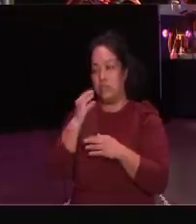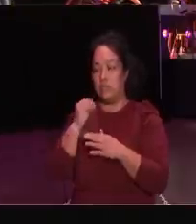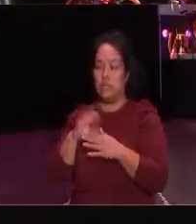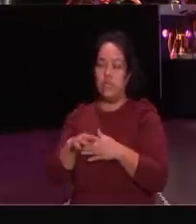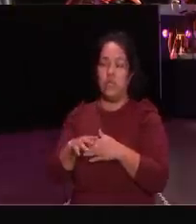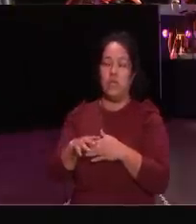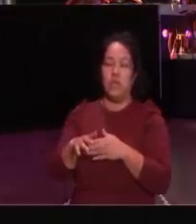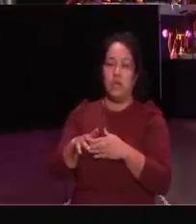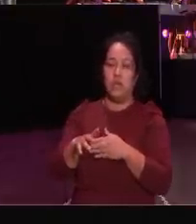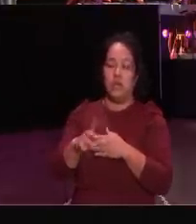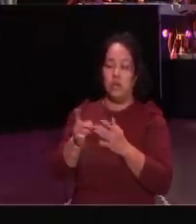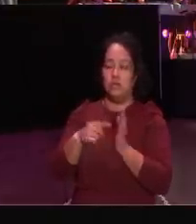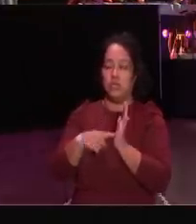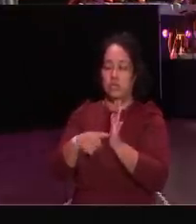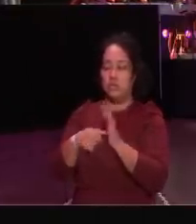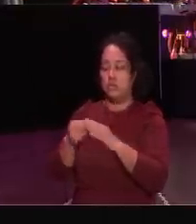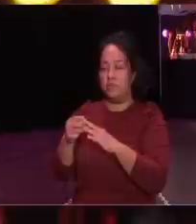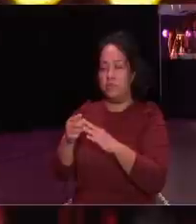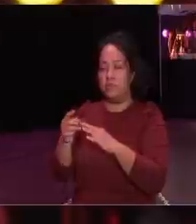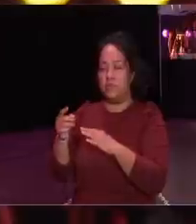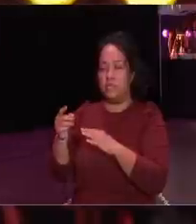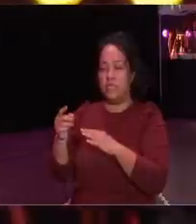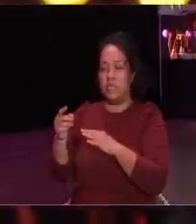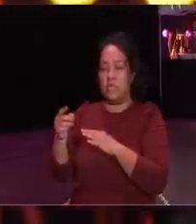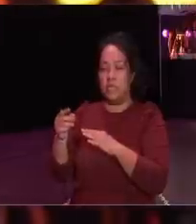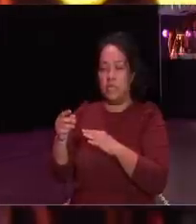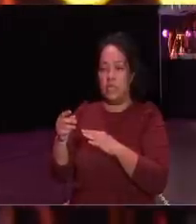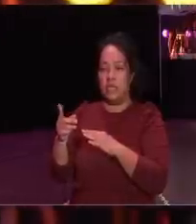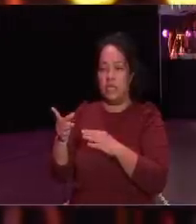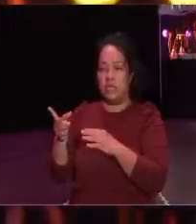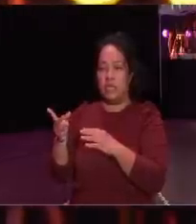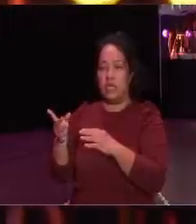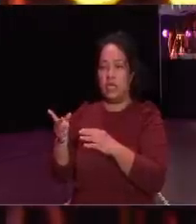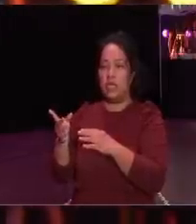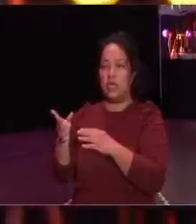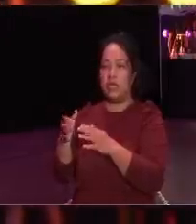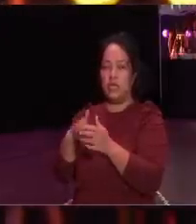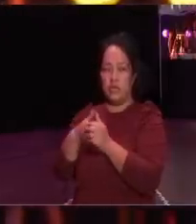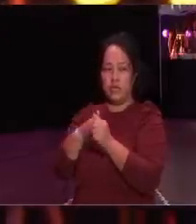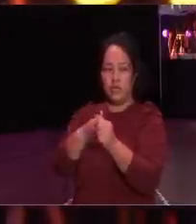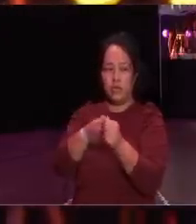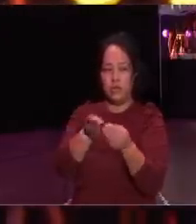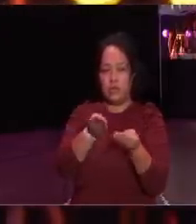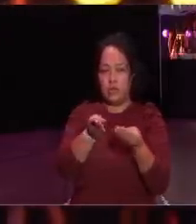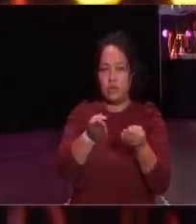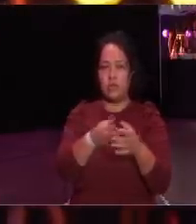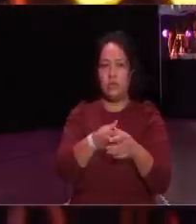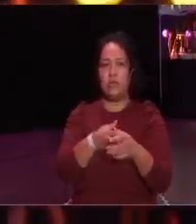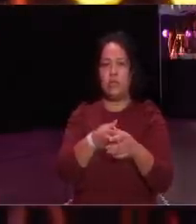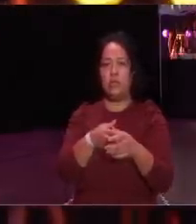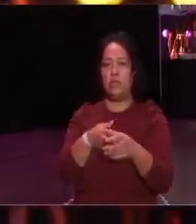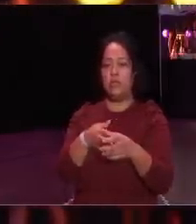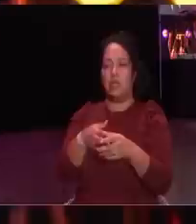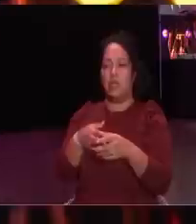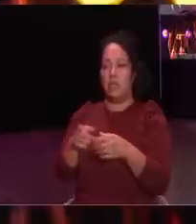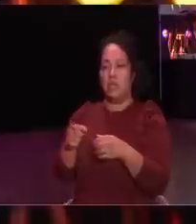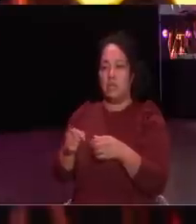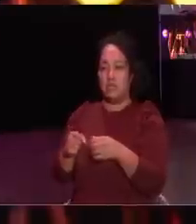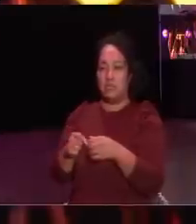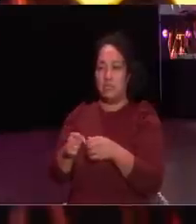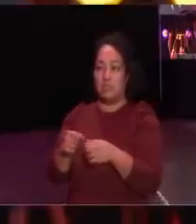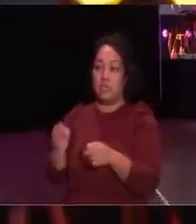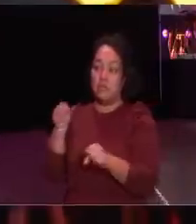would direct the services. Lo acaban de matar en la plaza. They just killed him there in the plaza. Y lo mataron con piedras. And they stoned him to